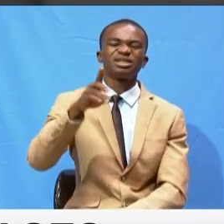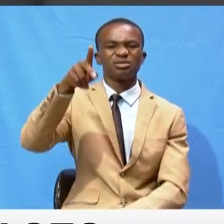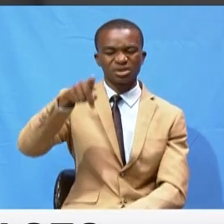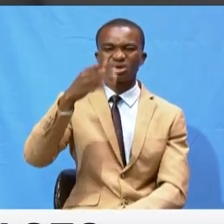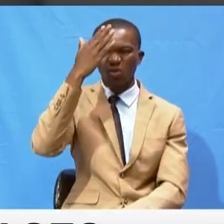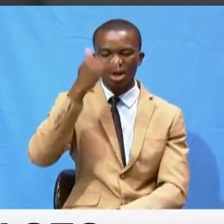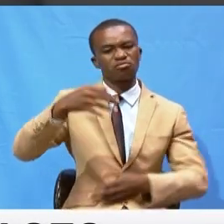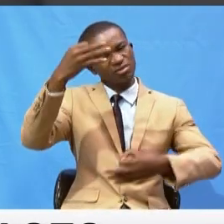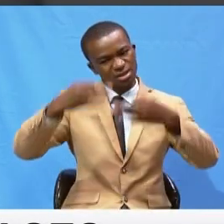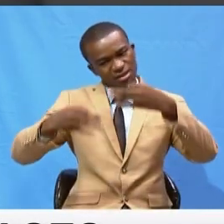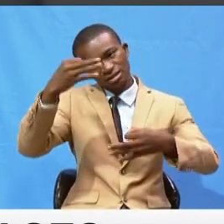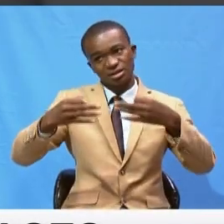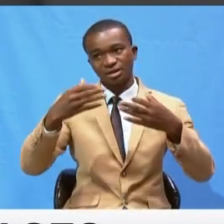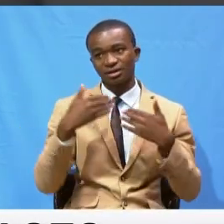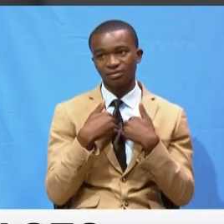to Northern Province